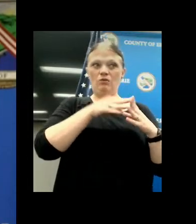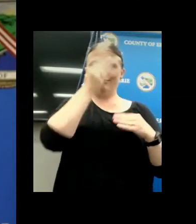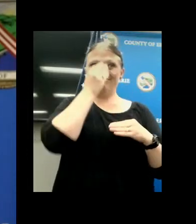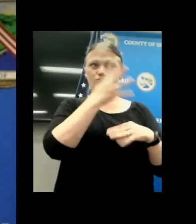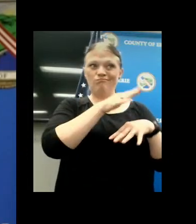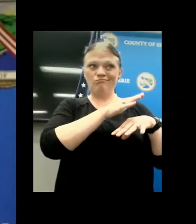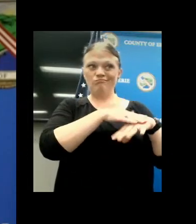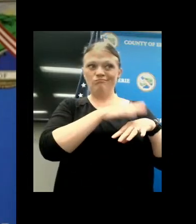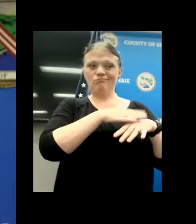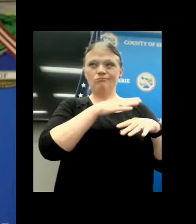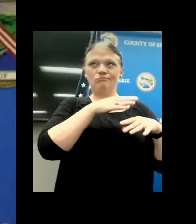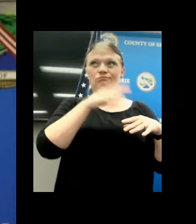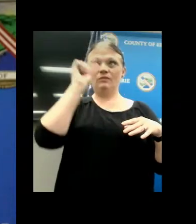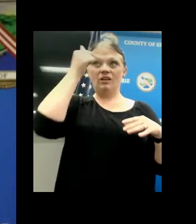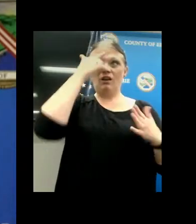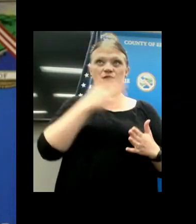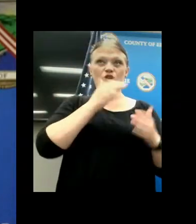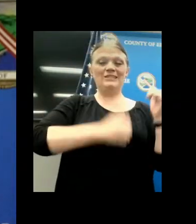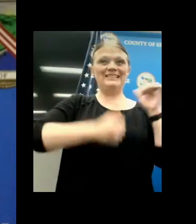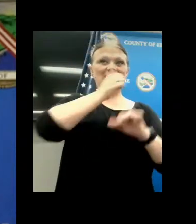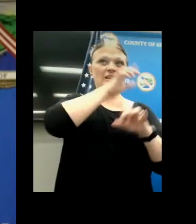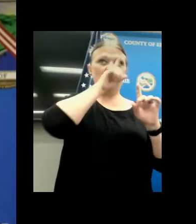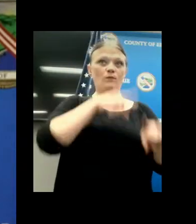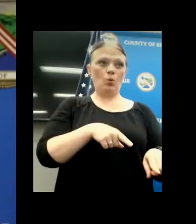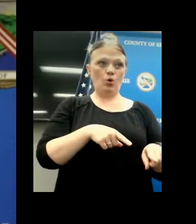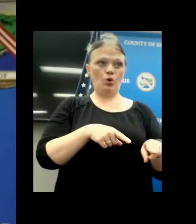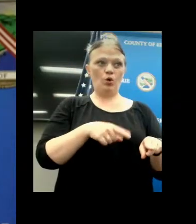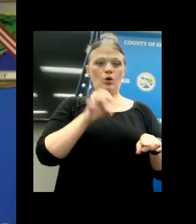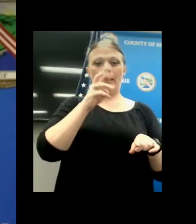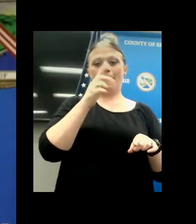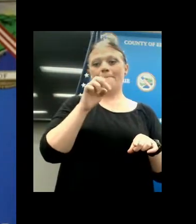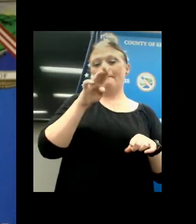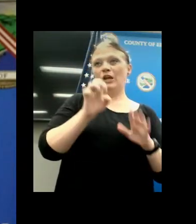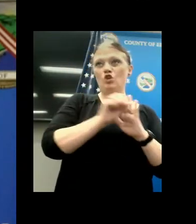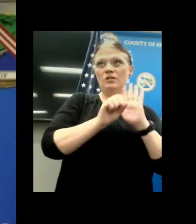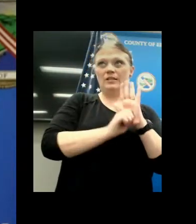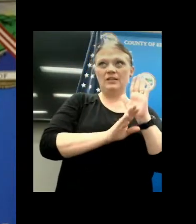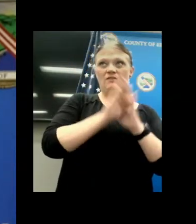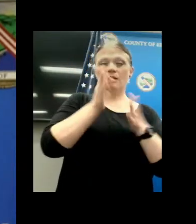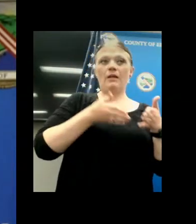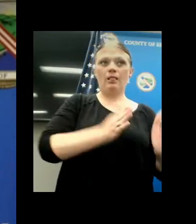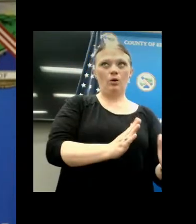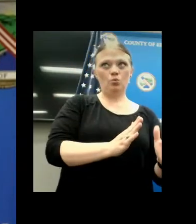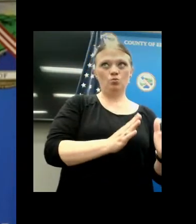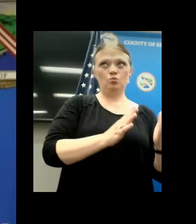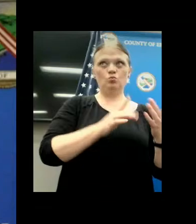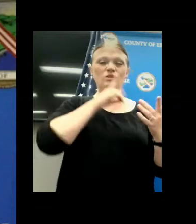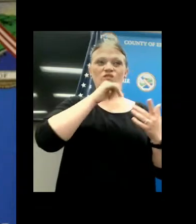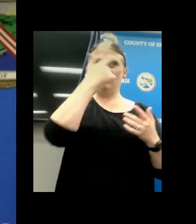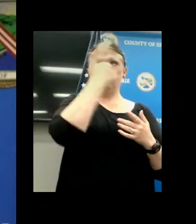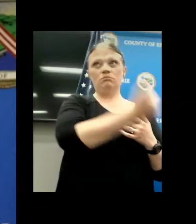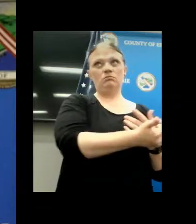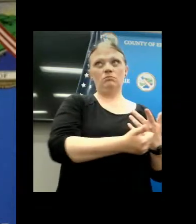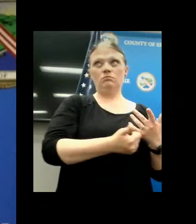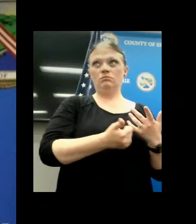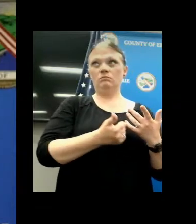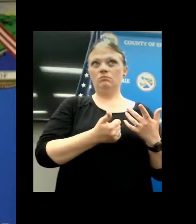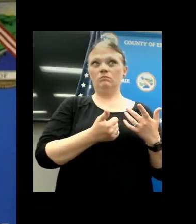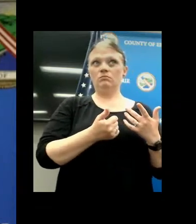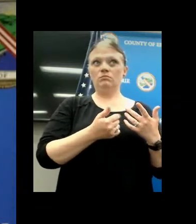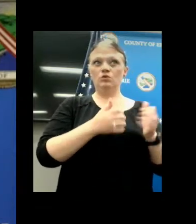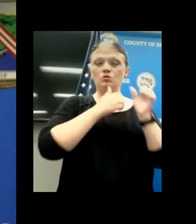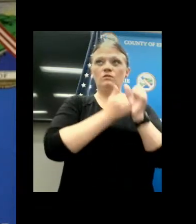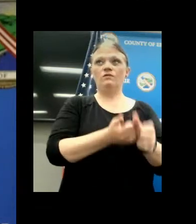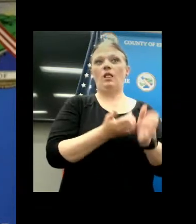them of what the governor's executive orders and the Empire State Development allow, and it's really up to them to